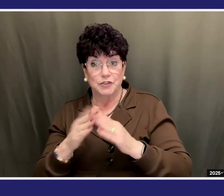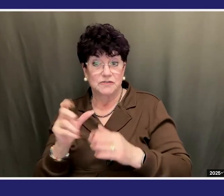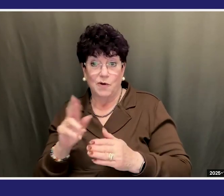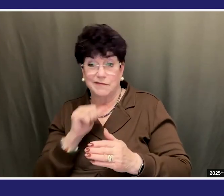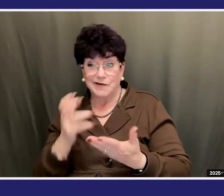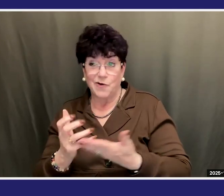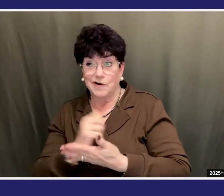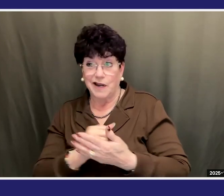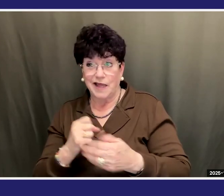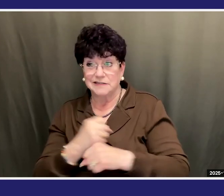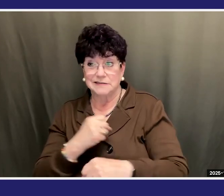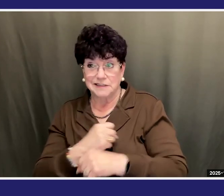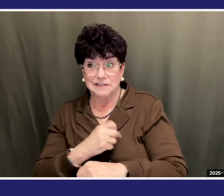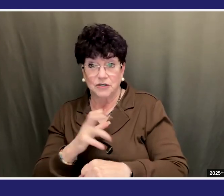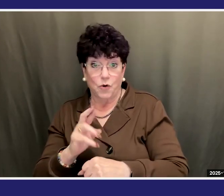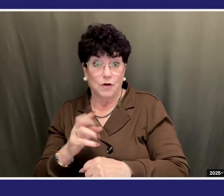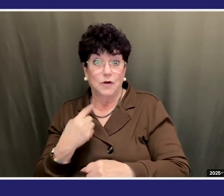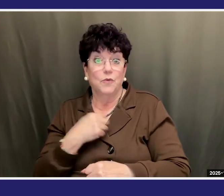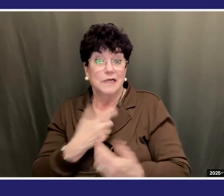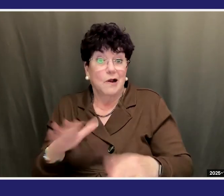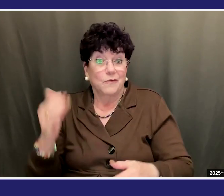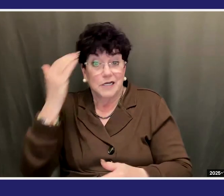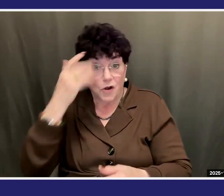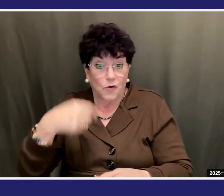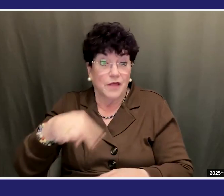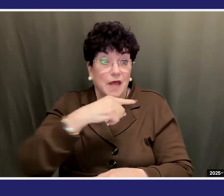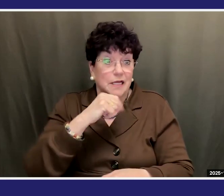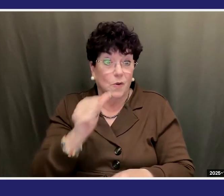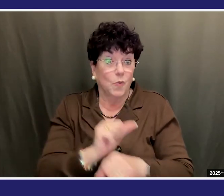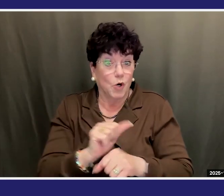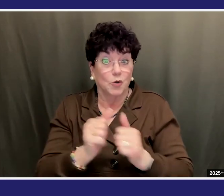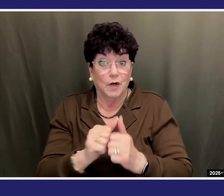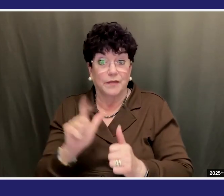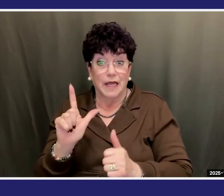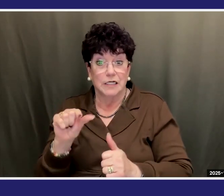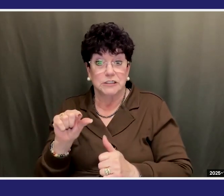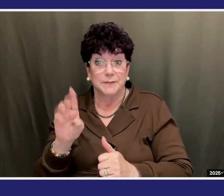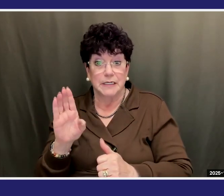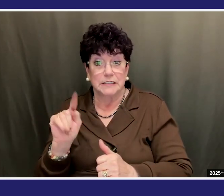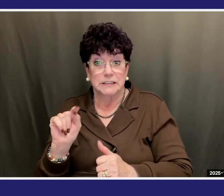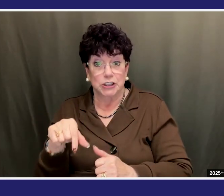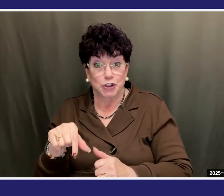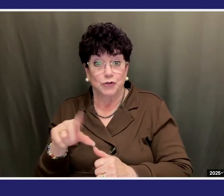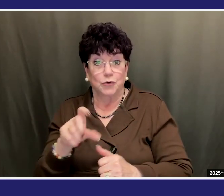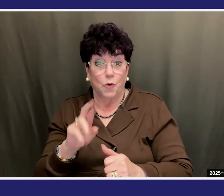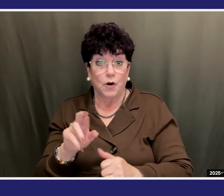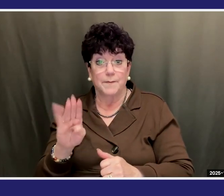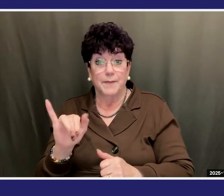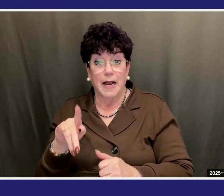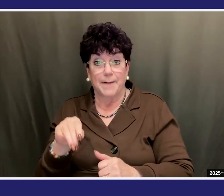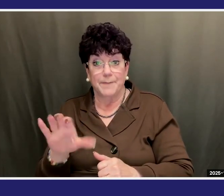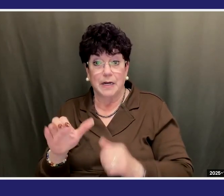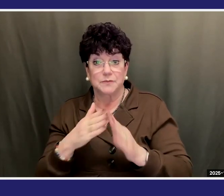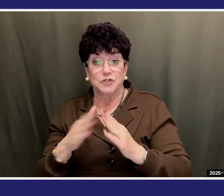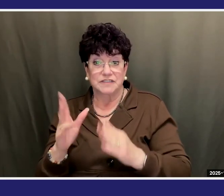we frankly already know that they are not serving LGBTQ and BIPOC communities very well. I mean, if you look at